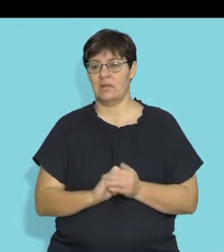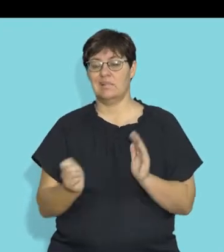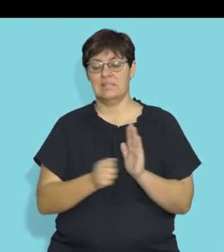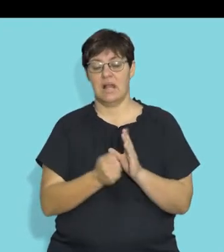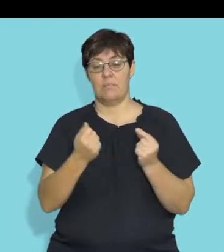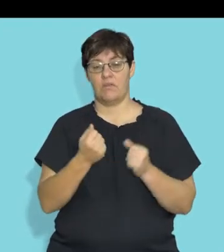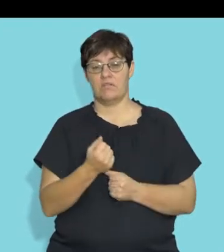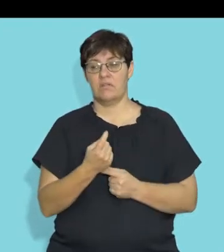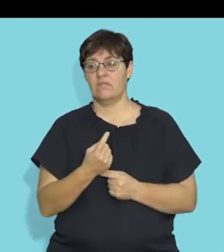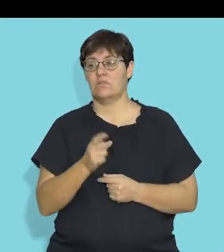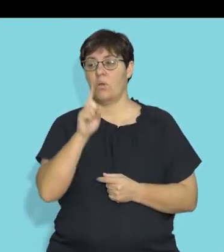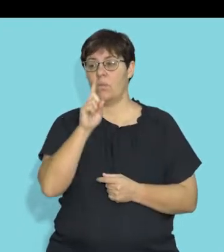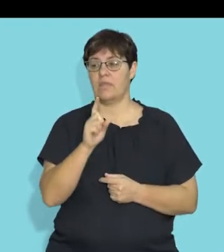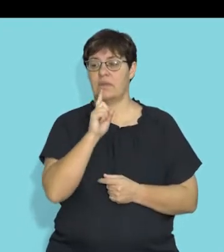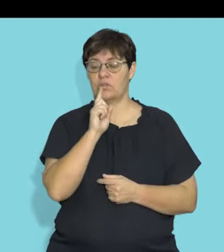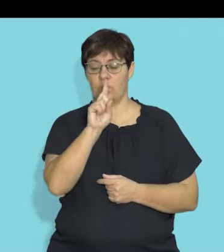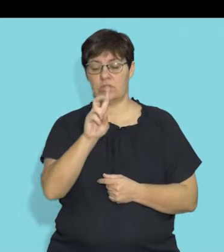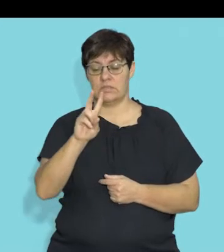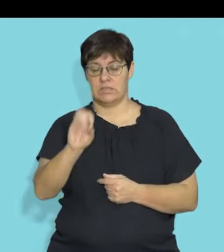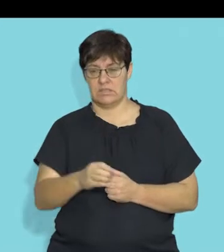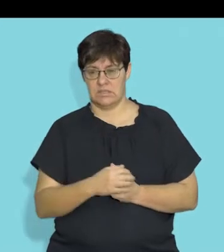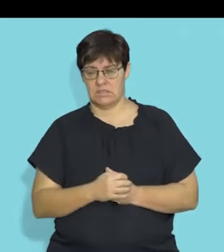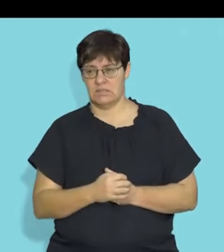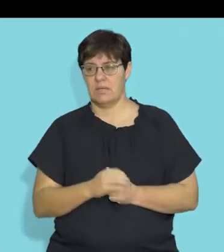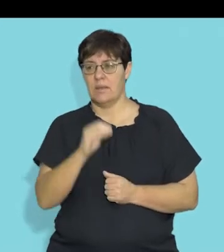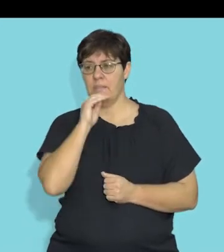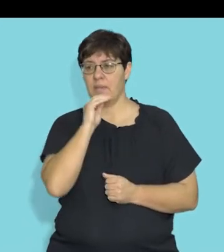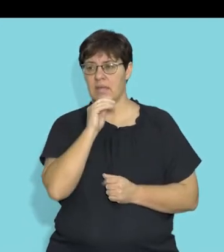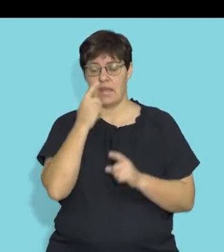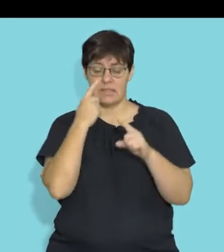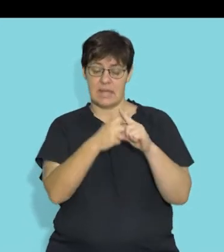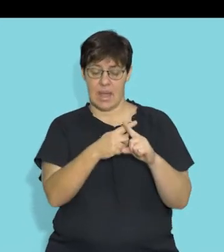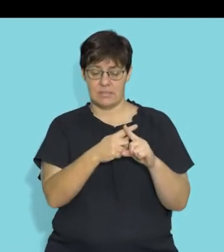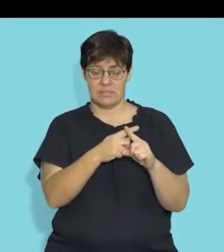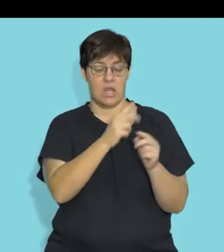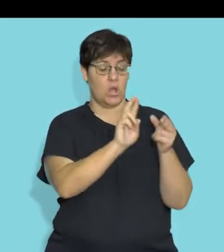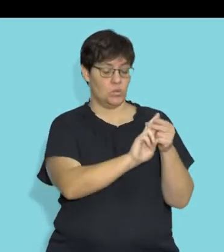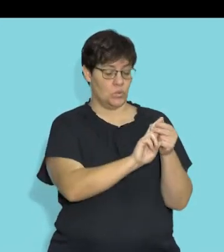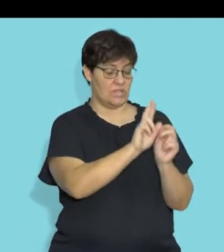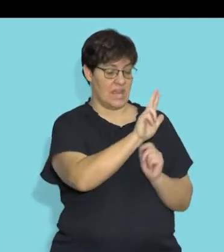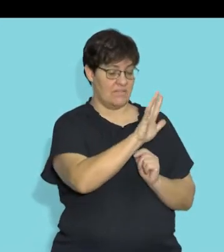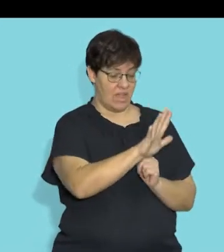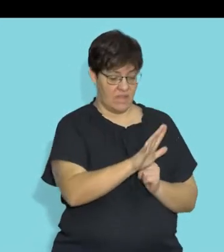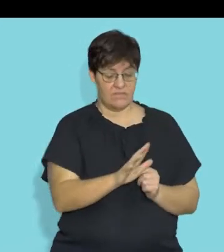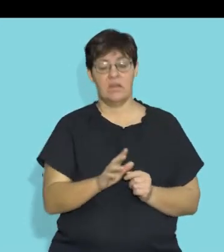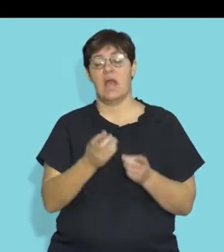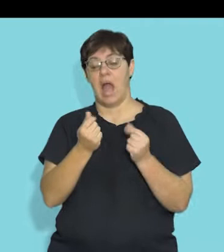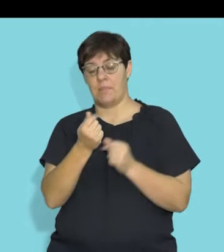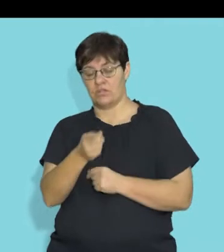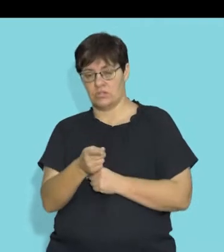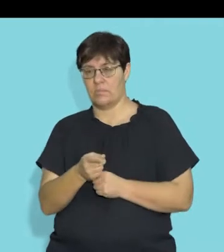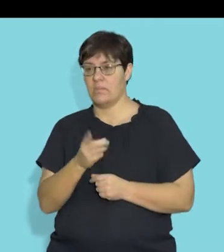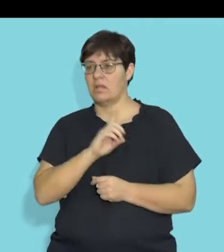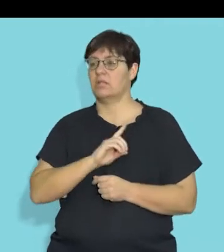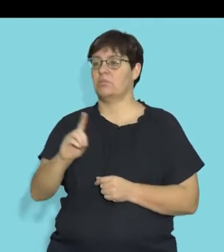was 1,120, meaning if I multiply the units by the number that I sold, I should deposit an amount of